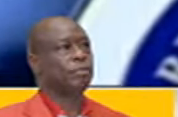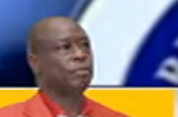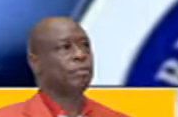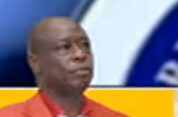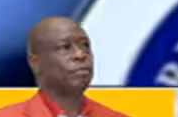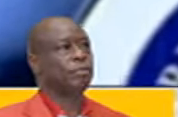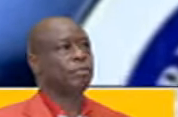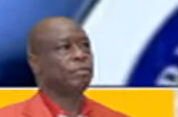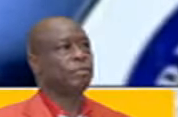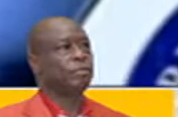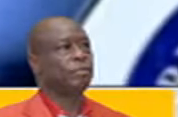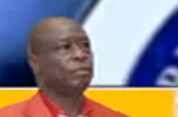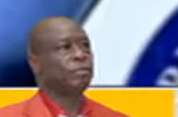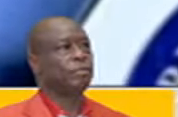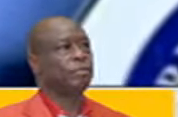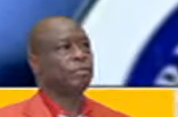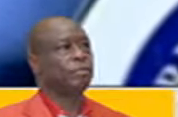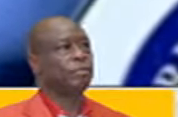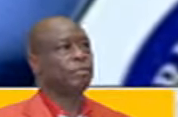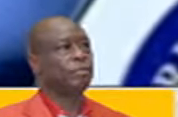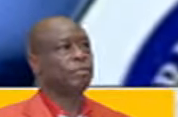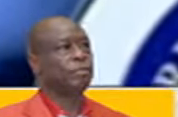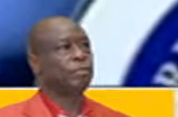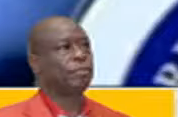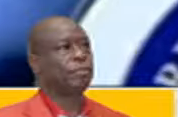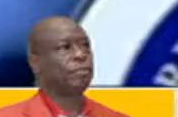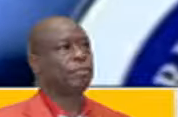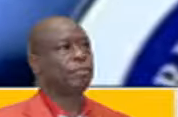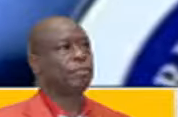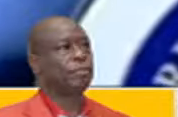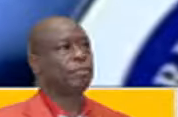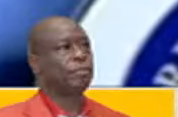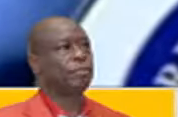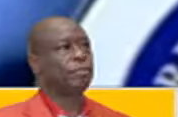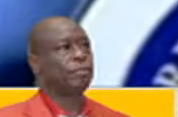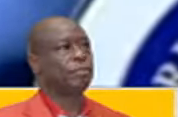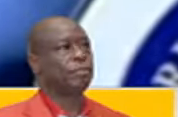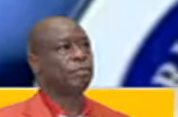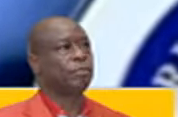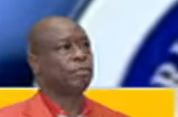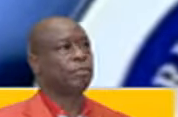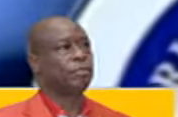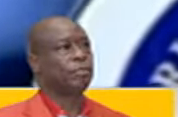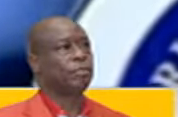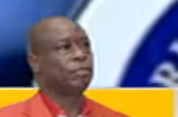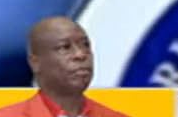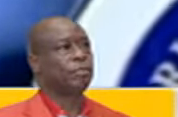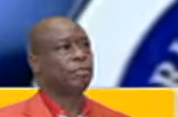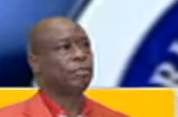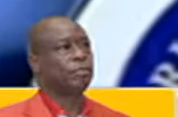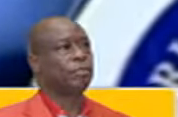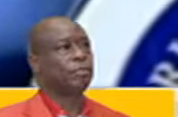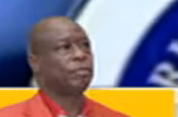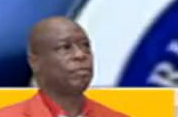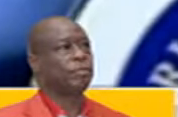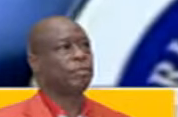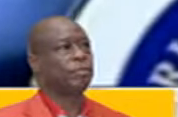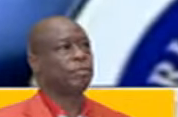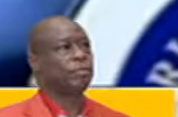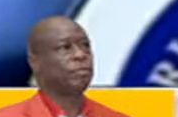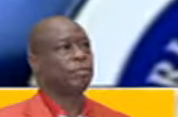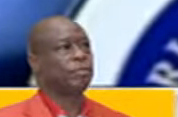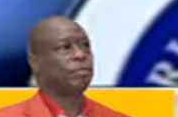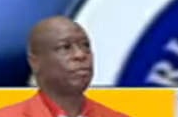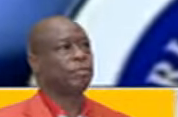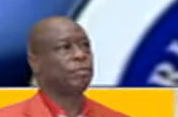to the sale of Olive Garden Hotel, which initially formed part of the estate of the late Ndirito Gachagua. Given the matter set out in the